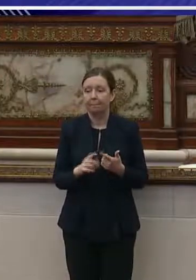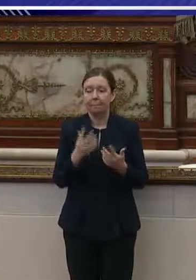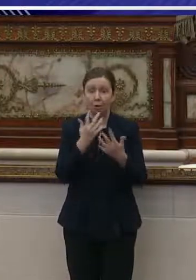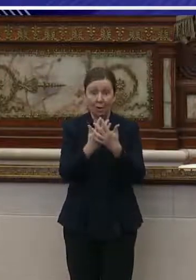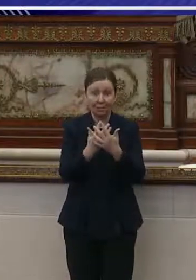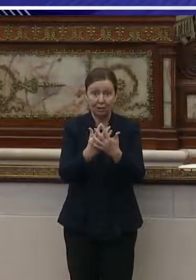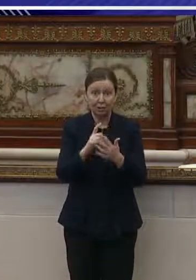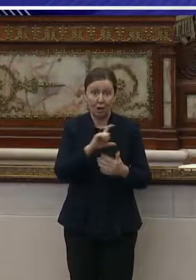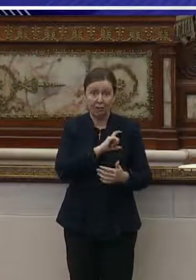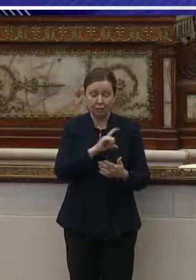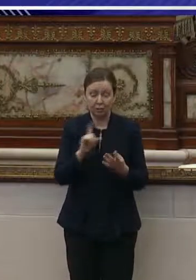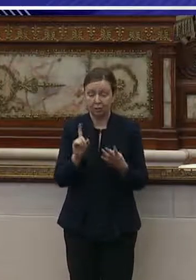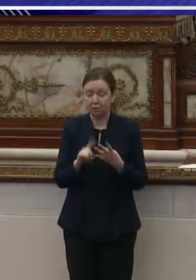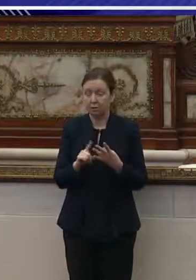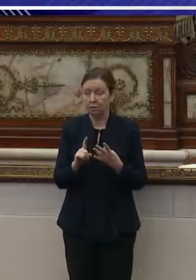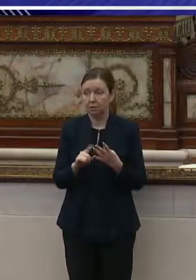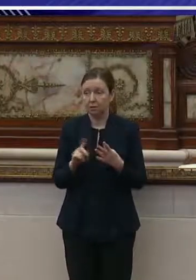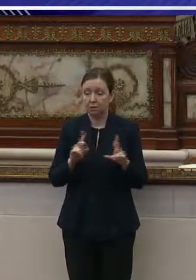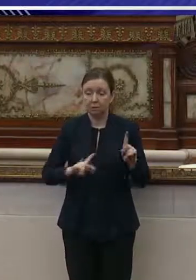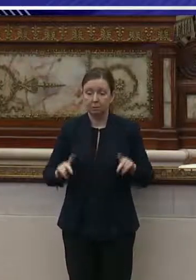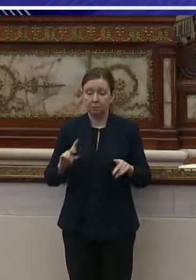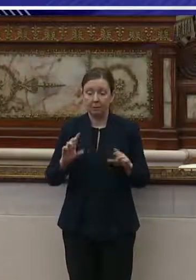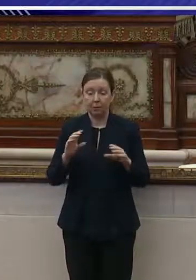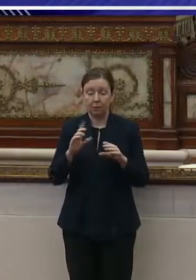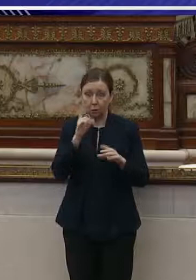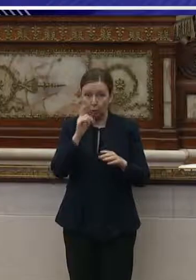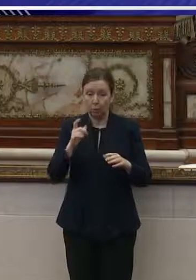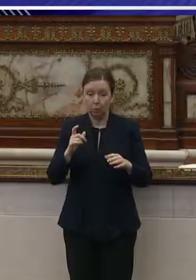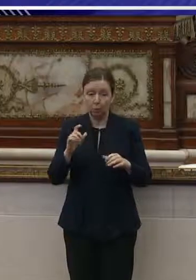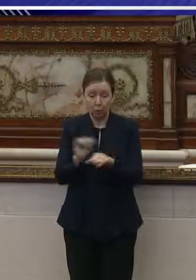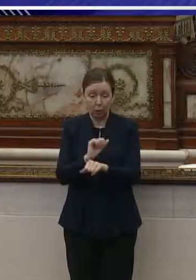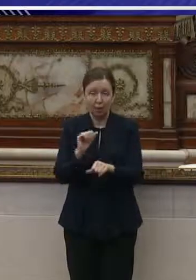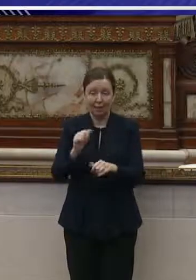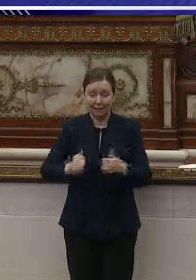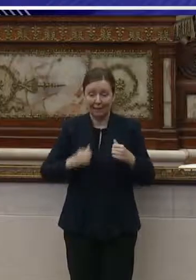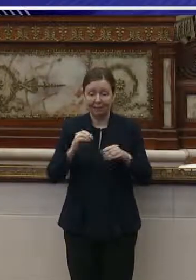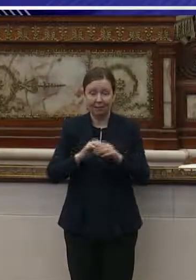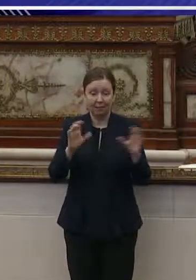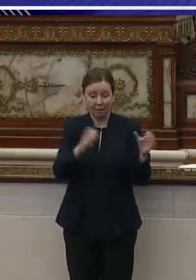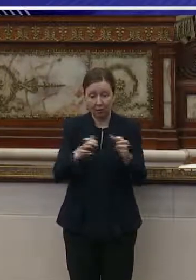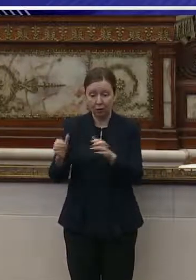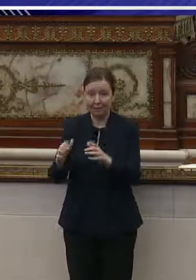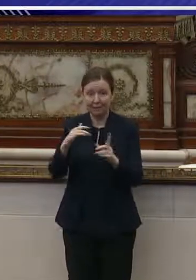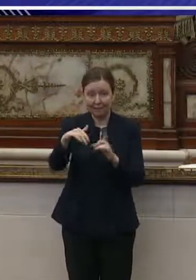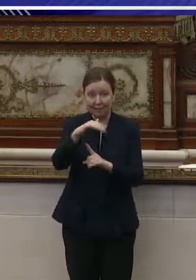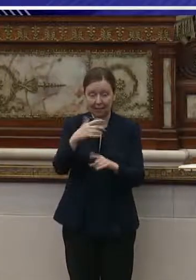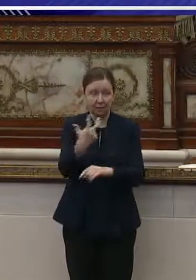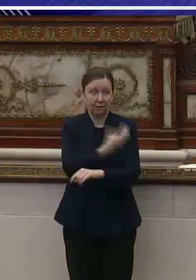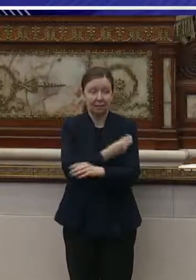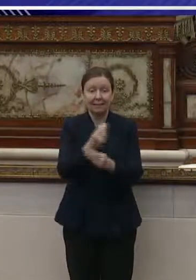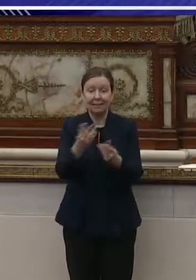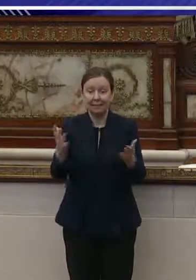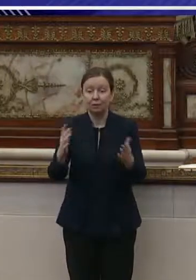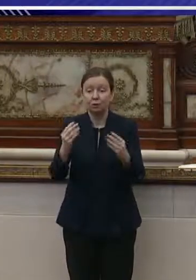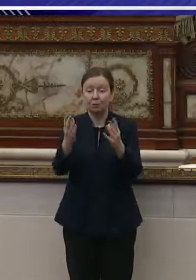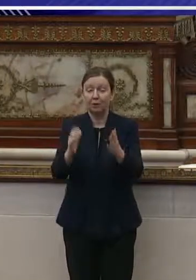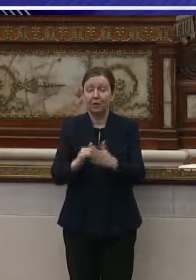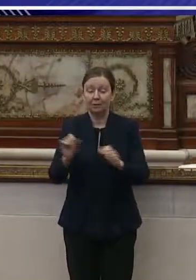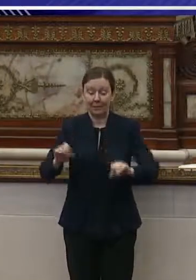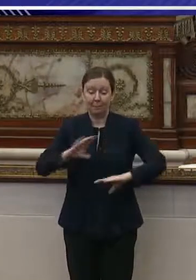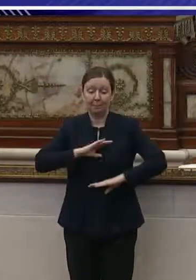corrections, and we have people live in congregate settings. So vaccine is being given to providers who can meet